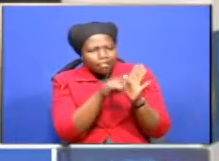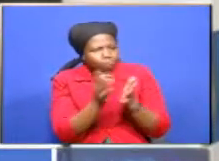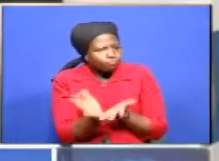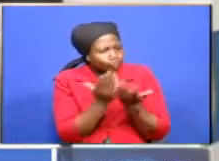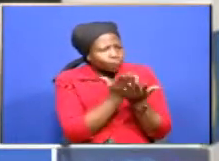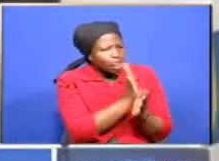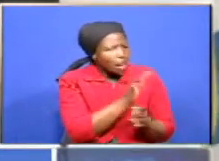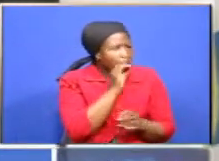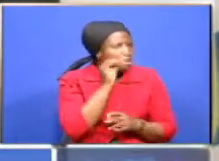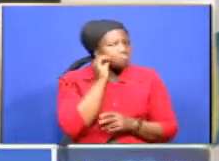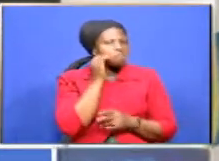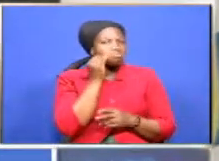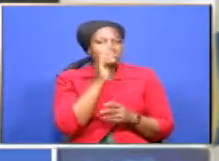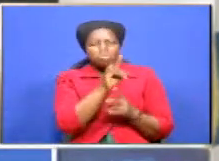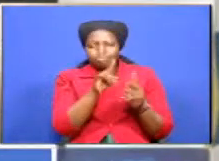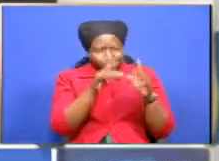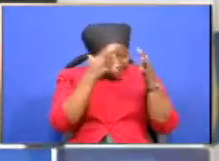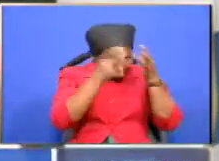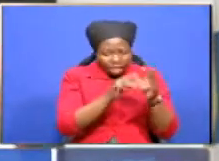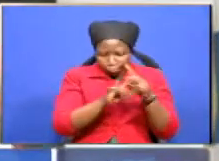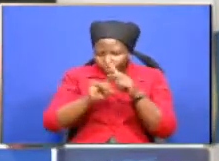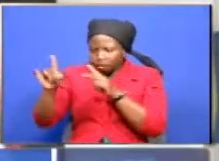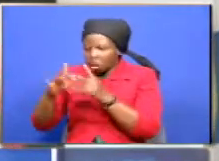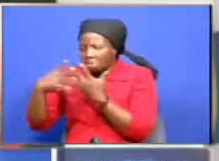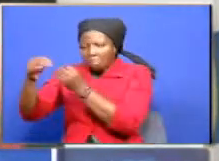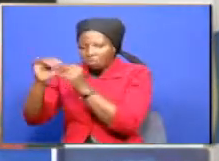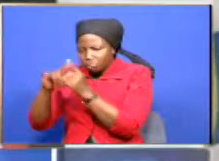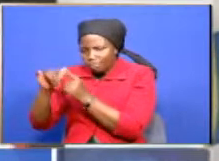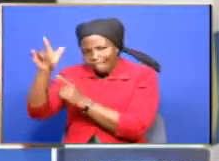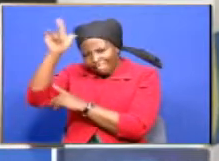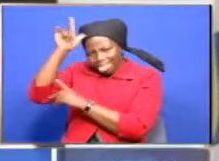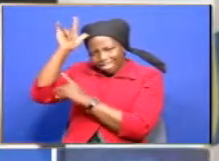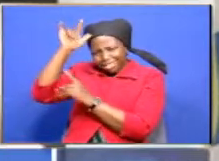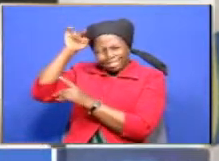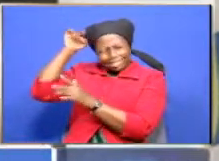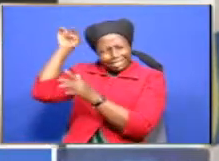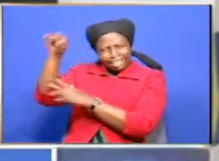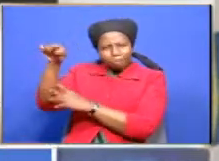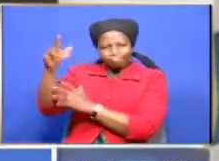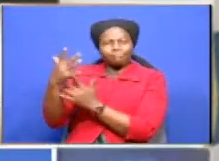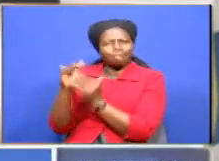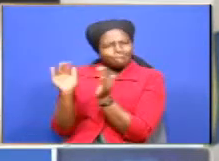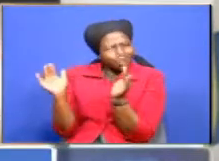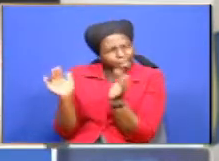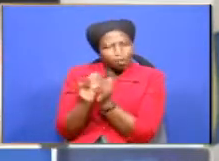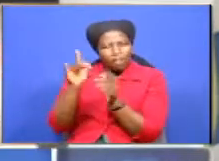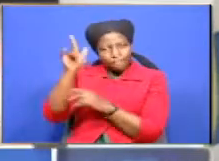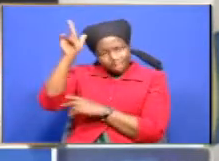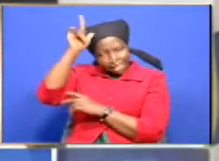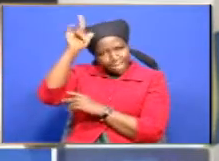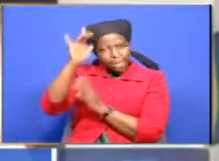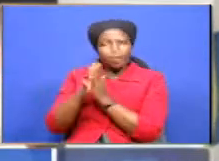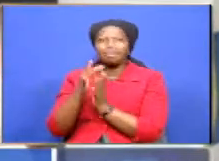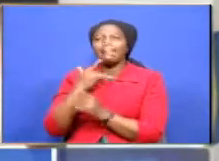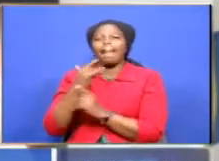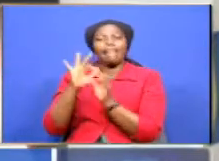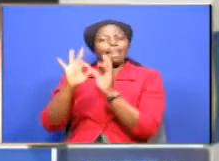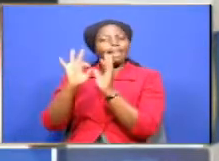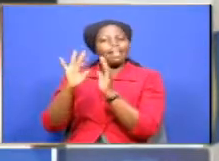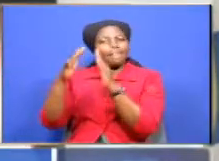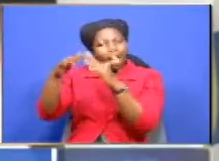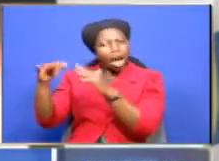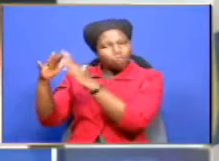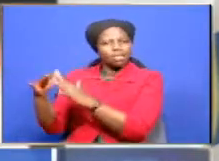And then the result is that you go to another village, smaller village, 100 households. We already have 11